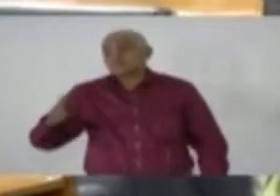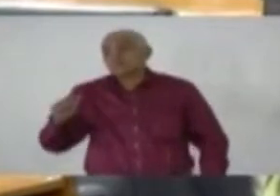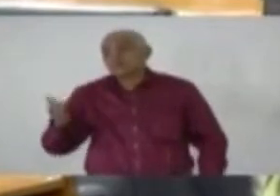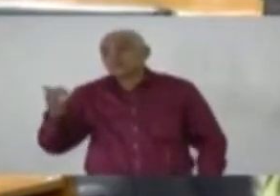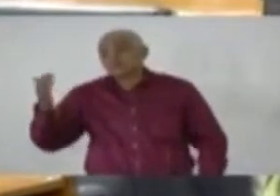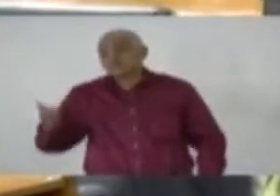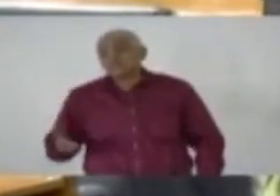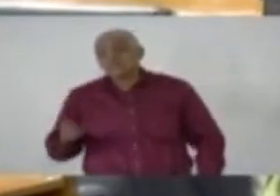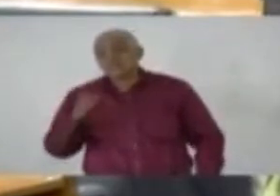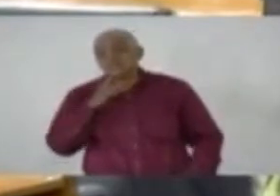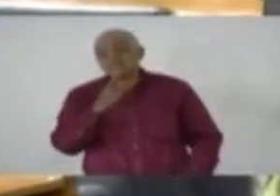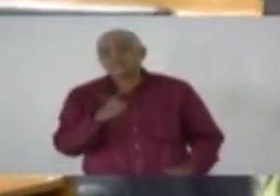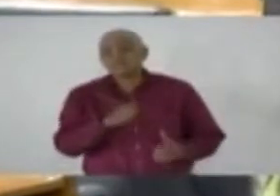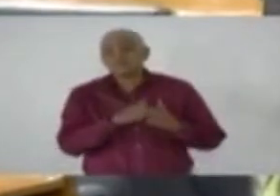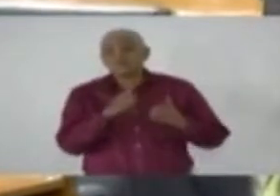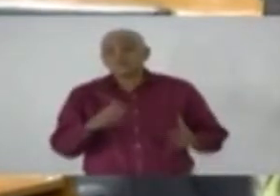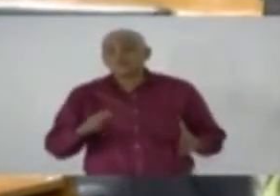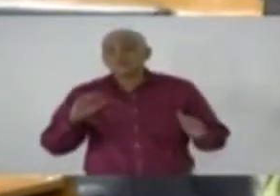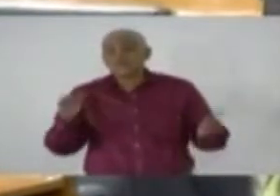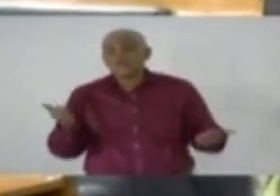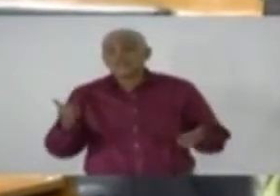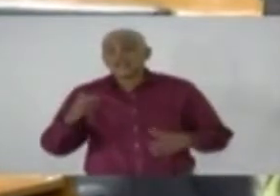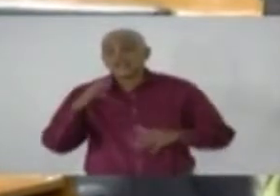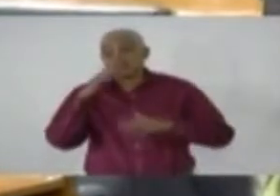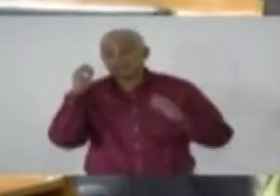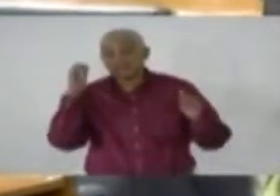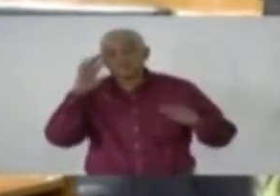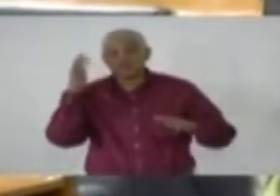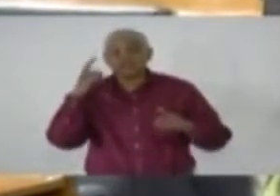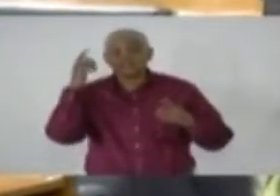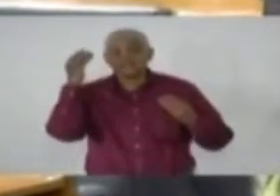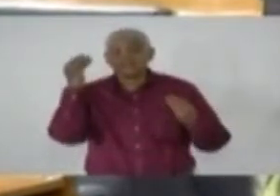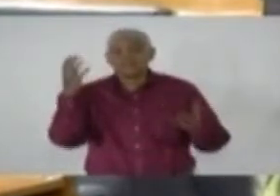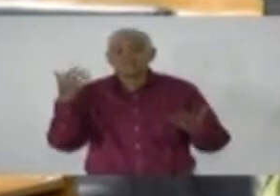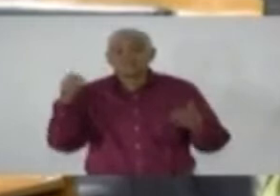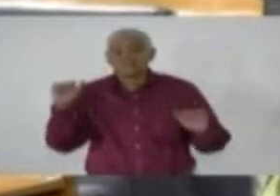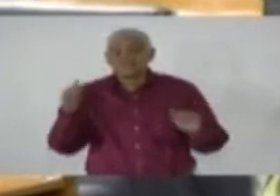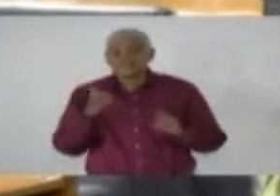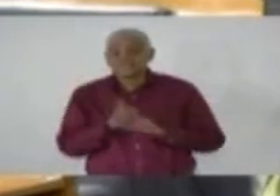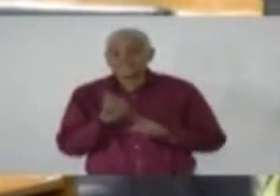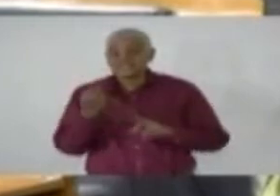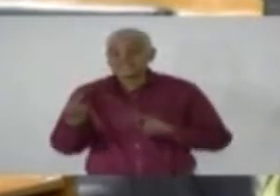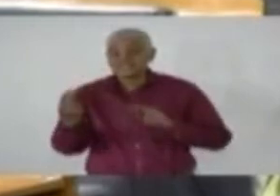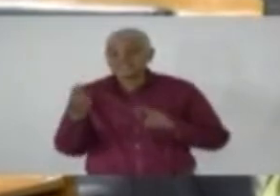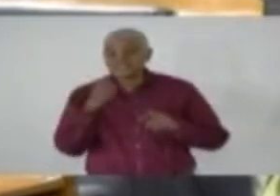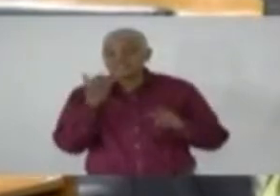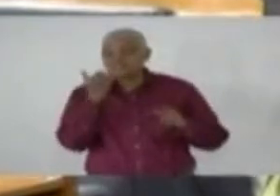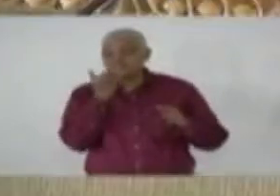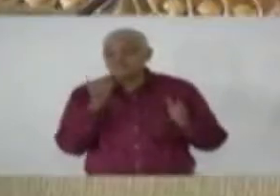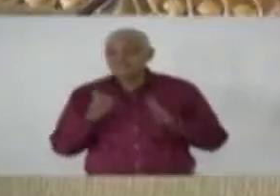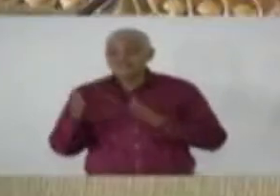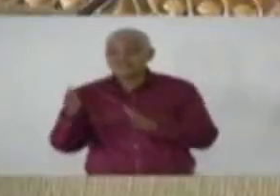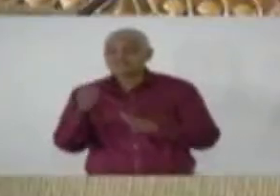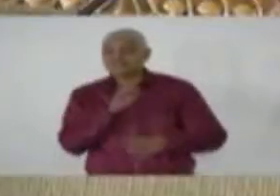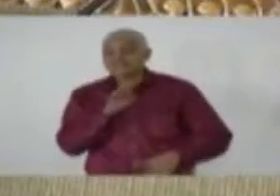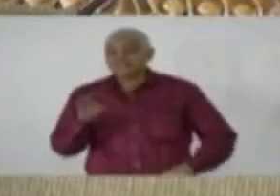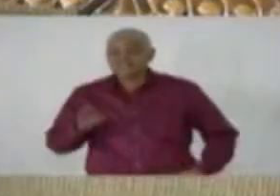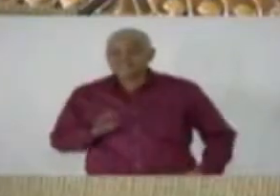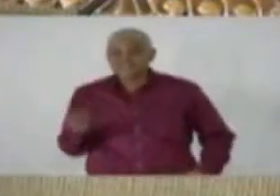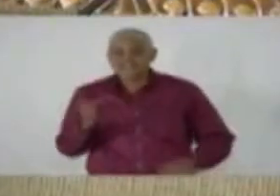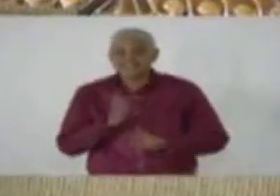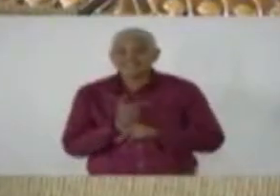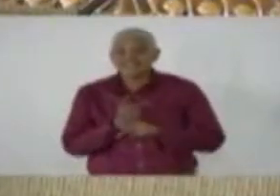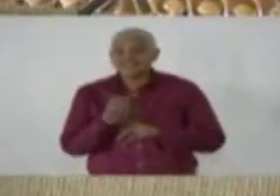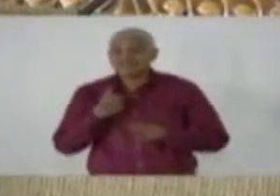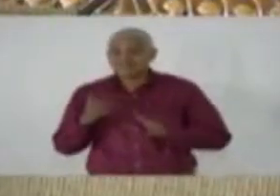side, completely without any malice, would seek to steer me on the wrong path, the staff keep me